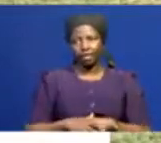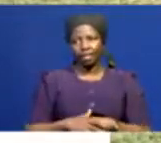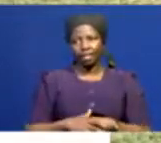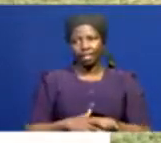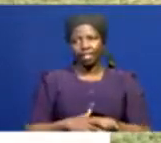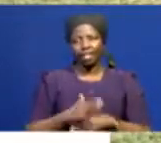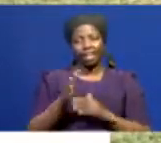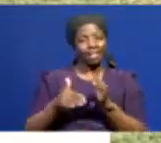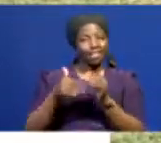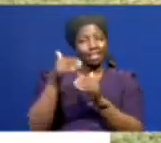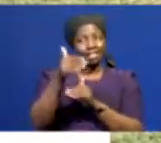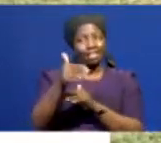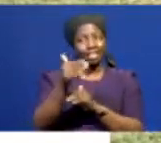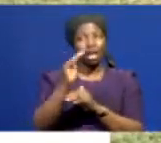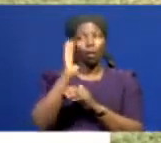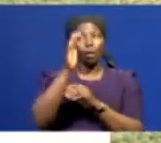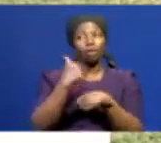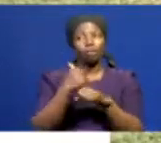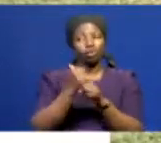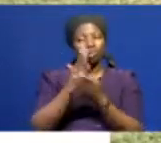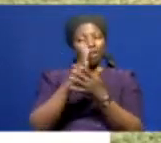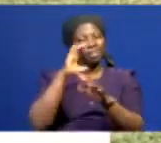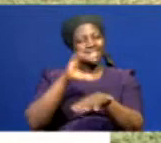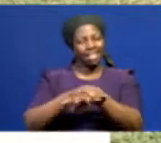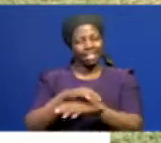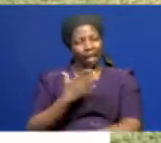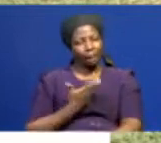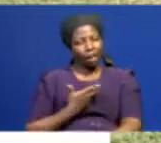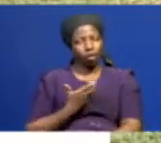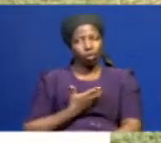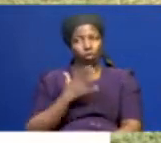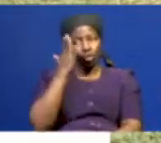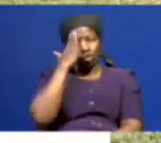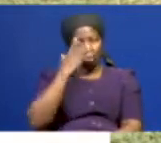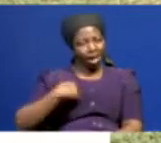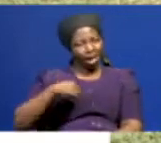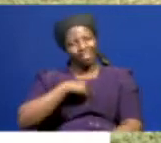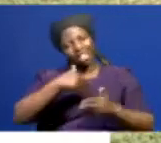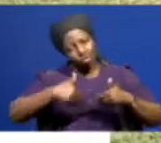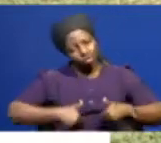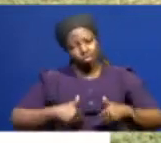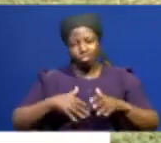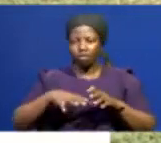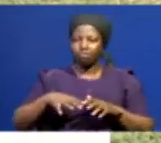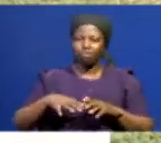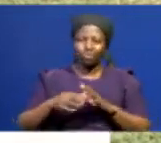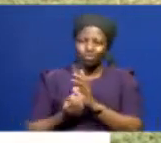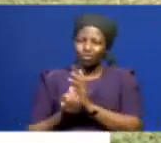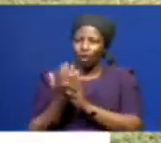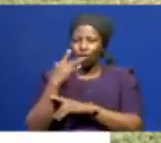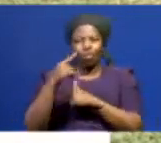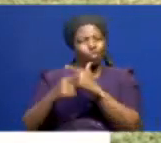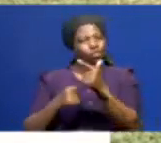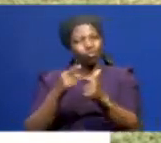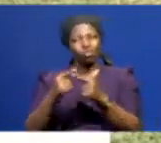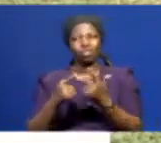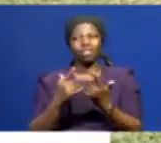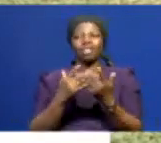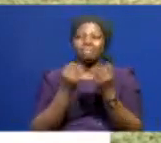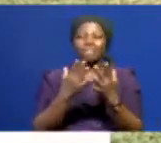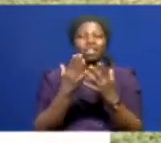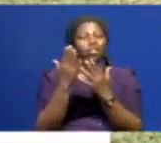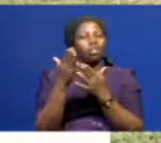to make sure tume come na medal next. Najua bado si ni youth, bado tuna grow. Najua kuna opportunity mingine na